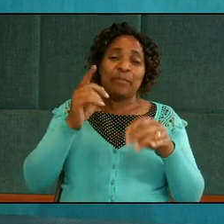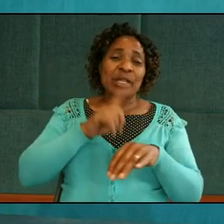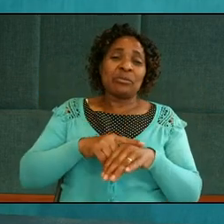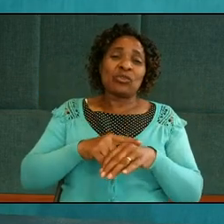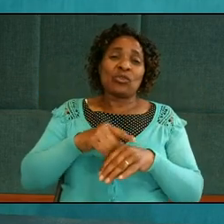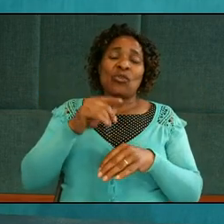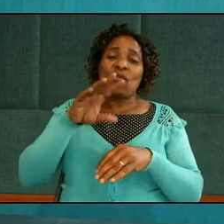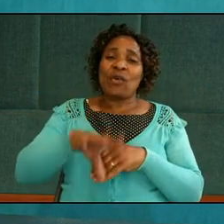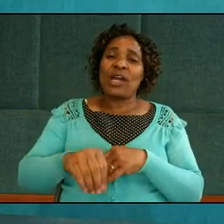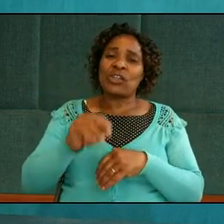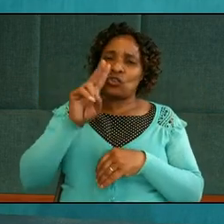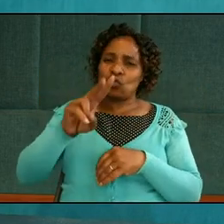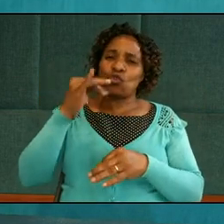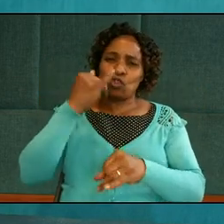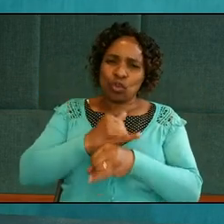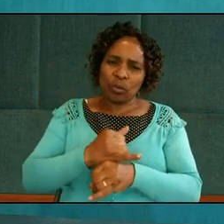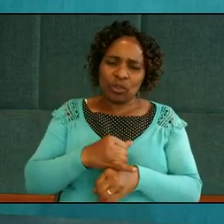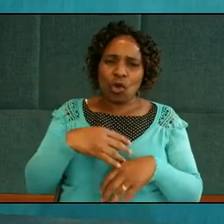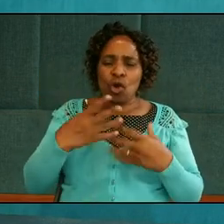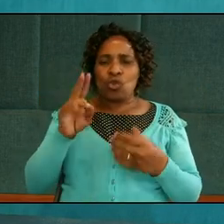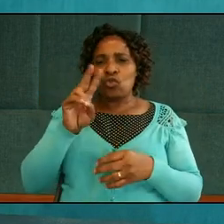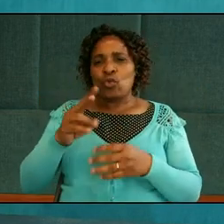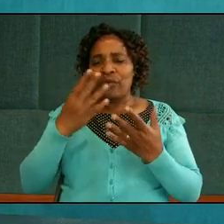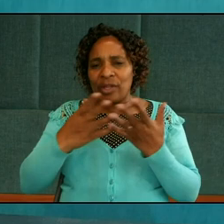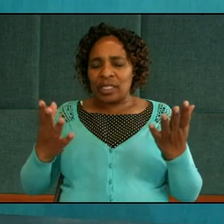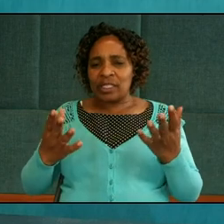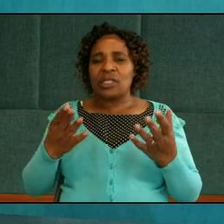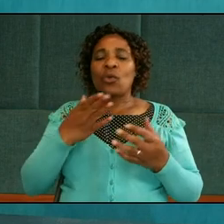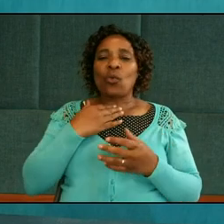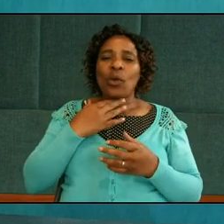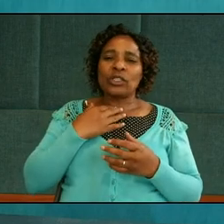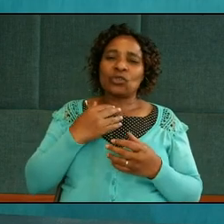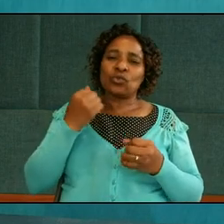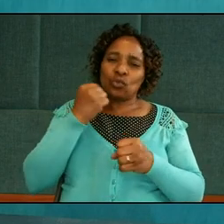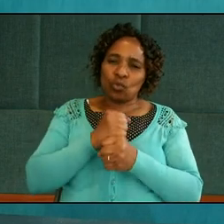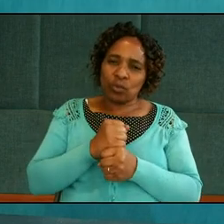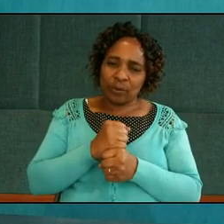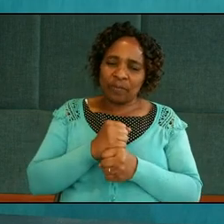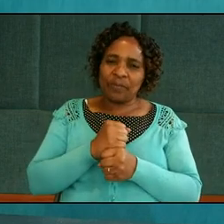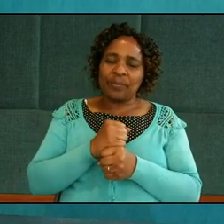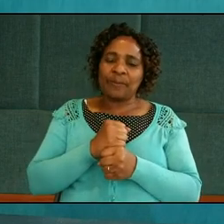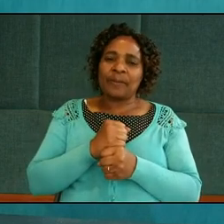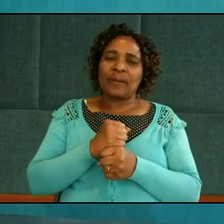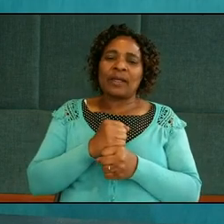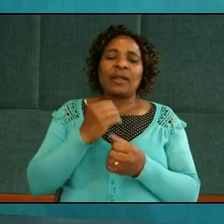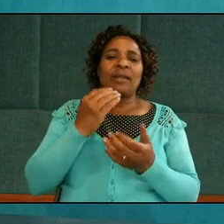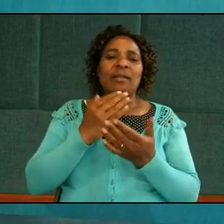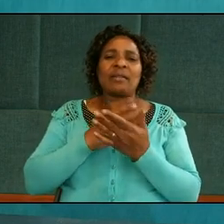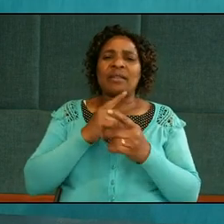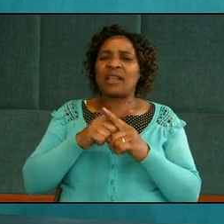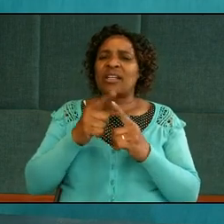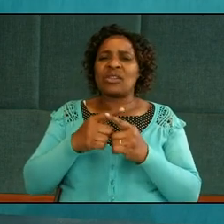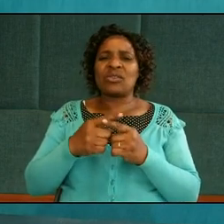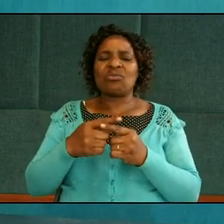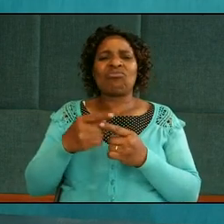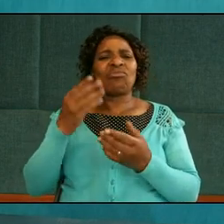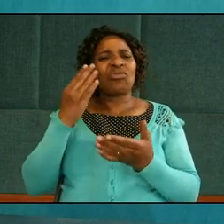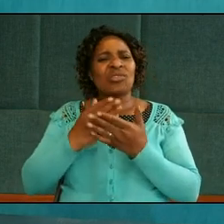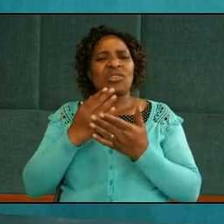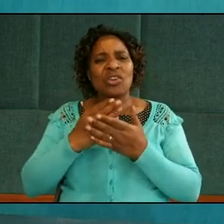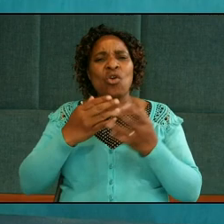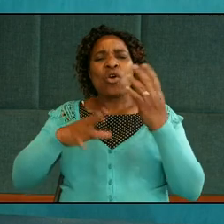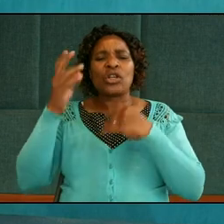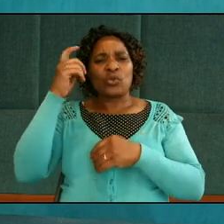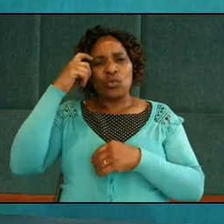jobs that are coming at you, or you have two places, two things that you'd like to pursue. Then you really need God's wisdom to actually